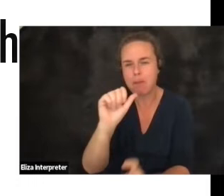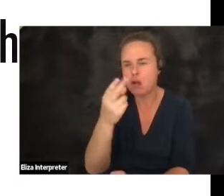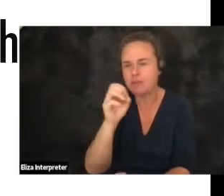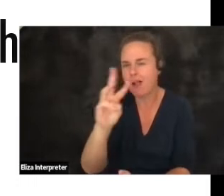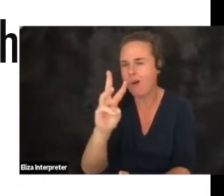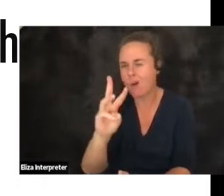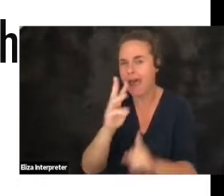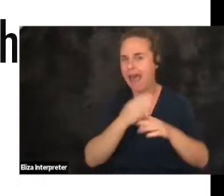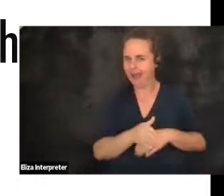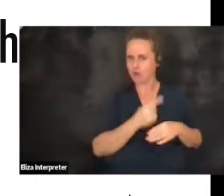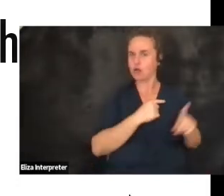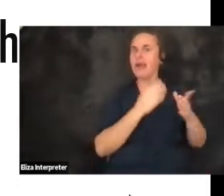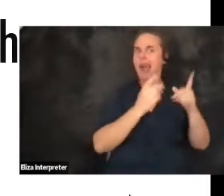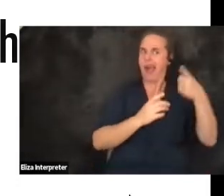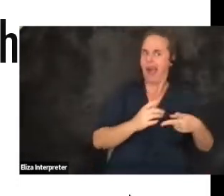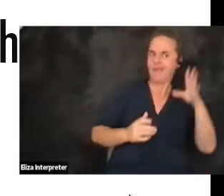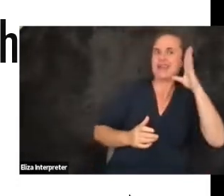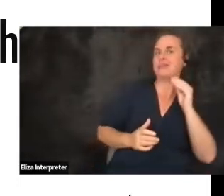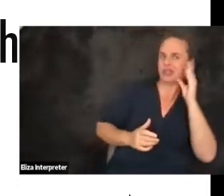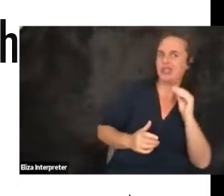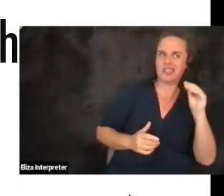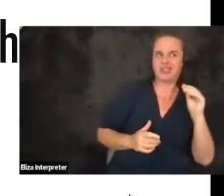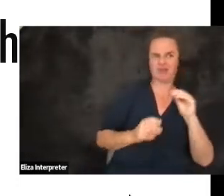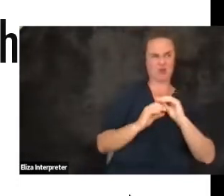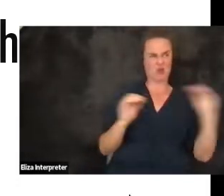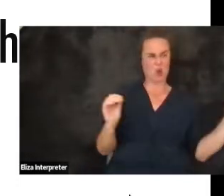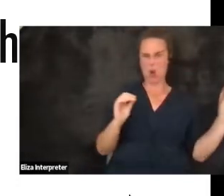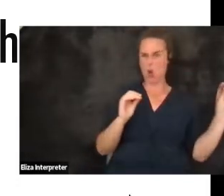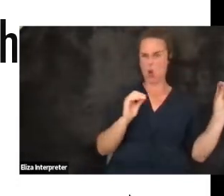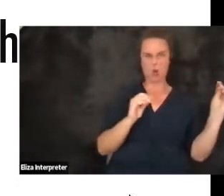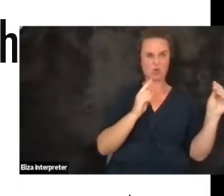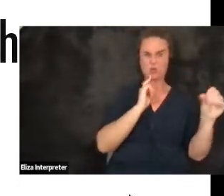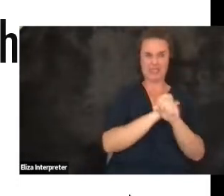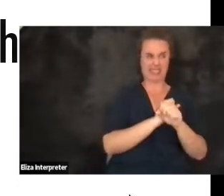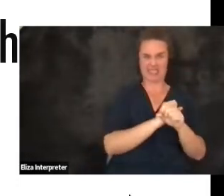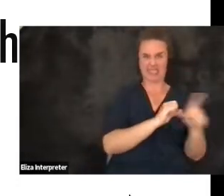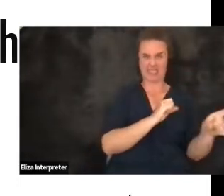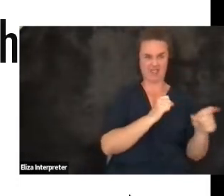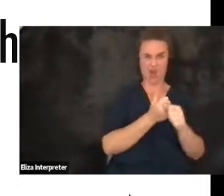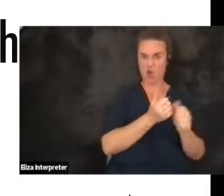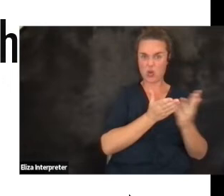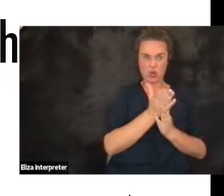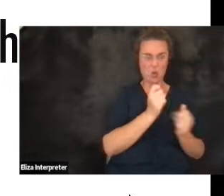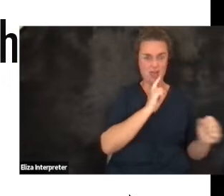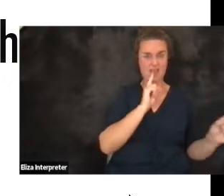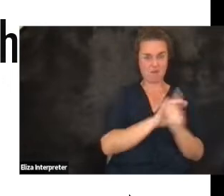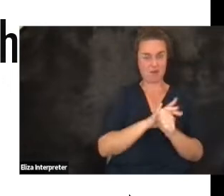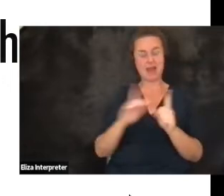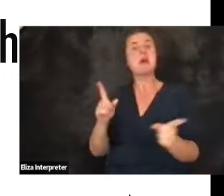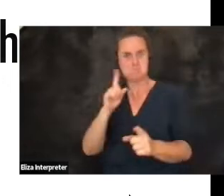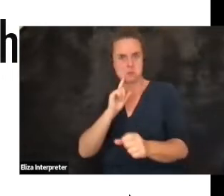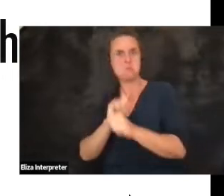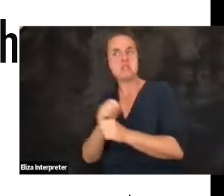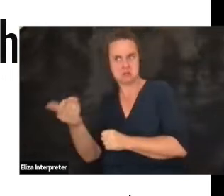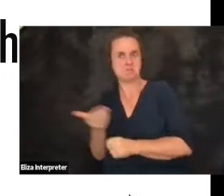to start a survey, and you can choose among these three answers. There was a huge difference between